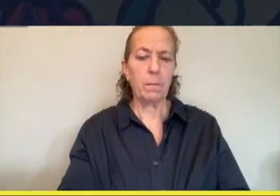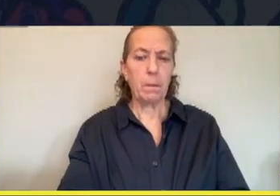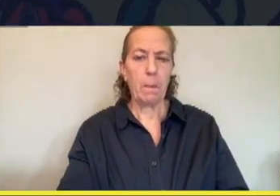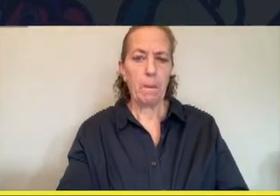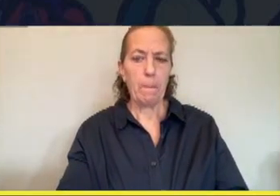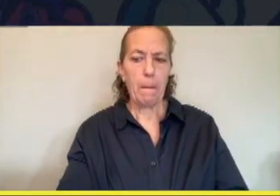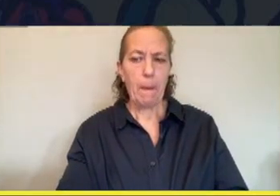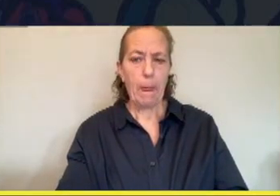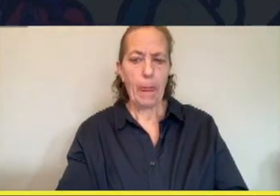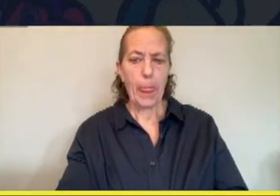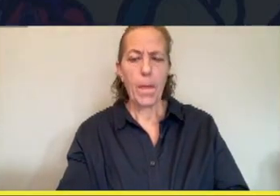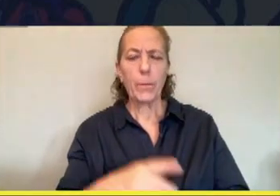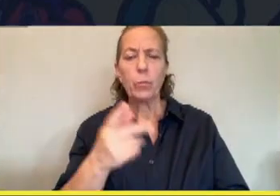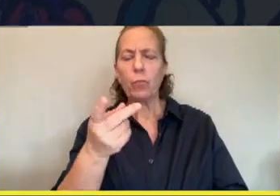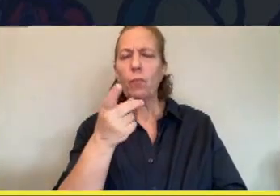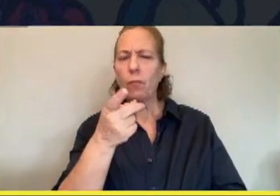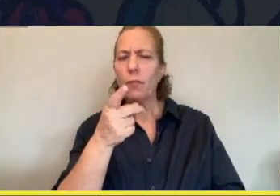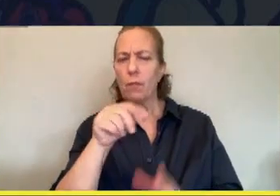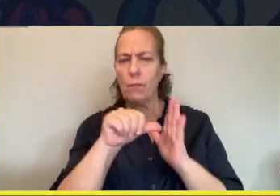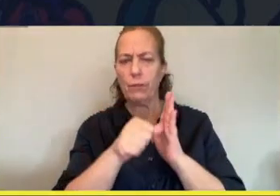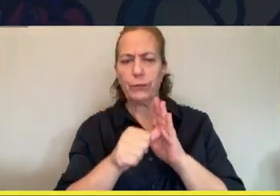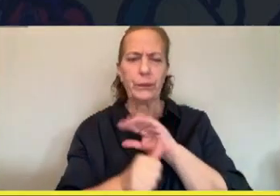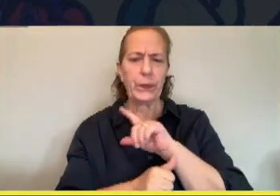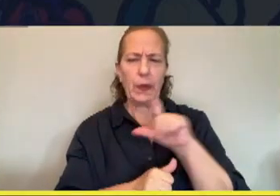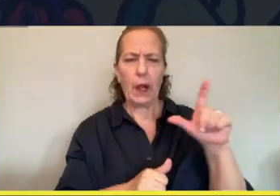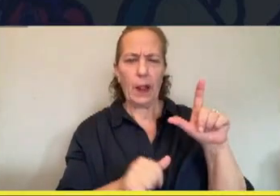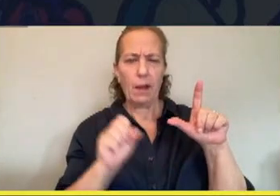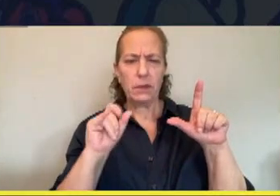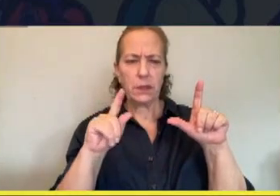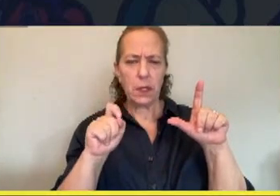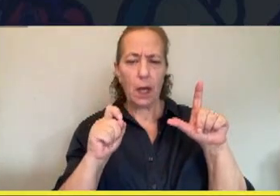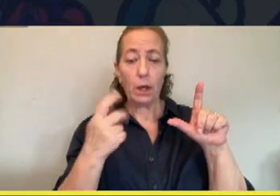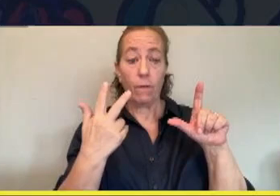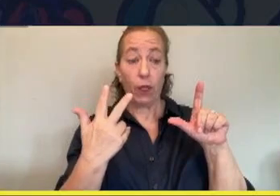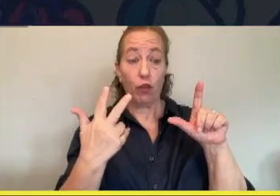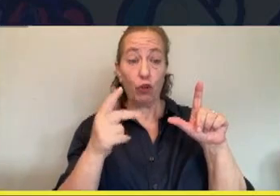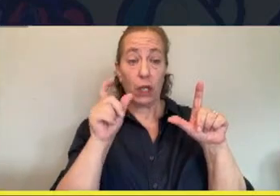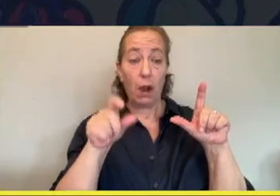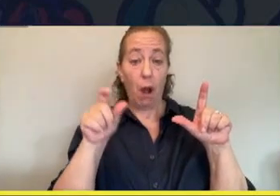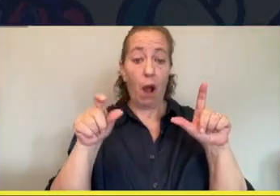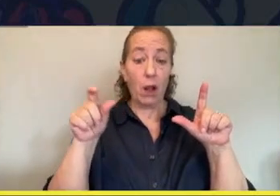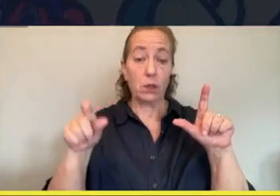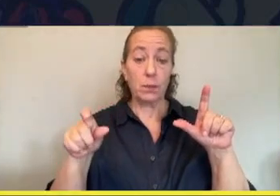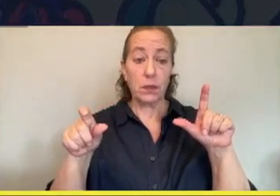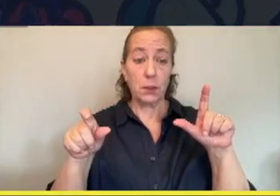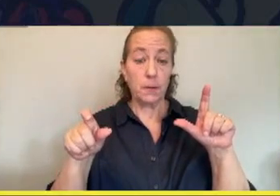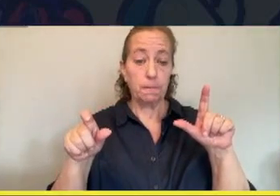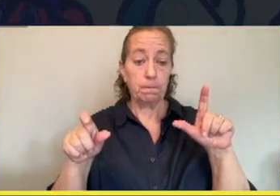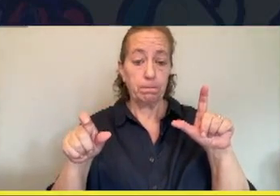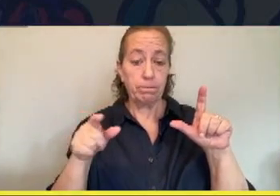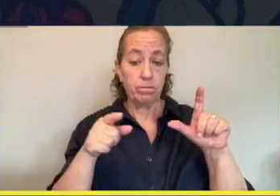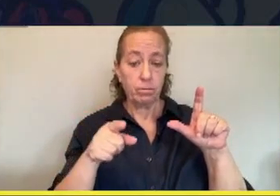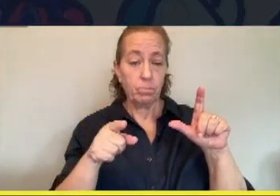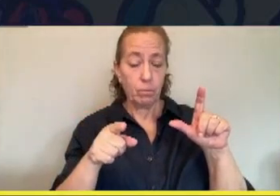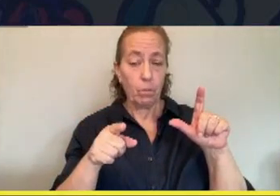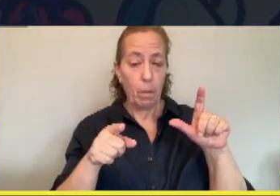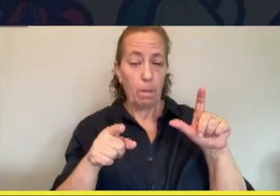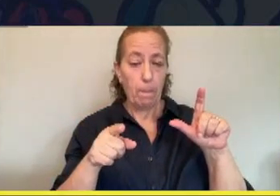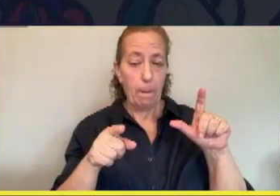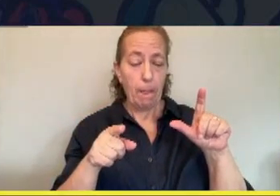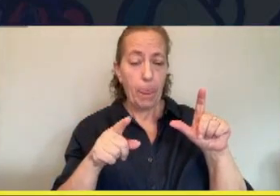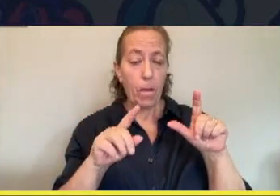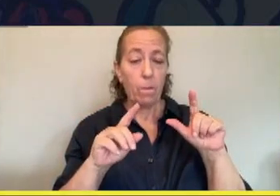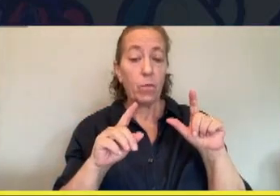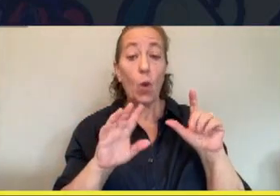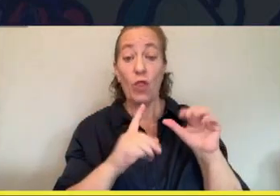of the slide. The first 3 columns, they represent our study outcomes. So the first column